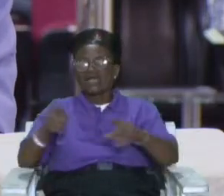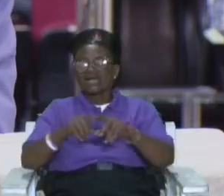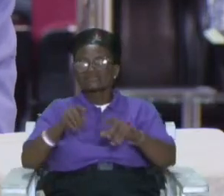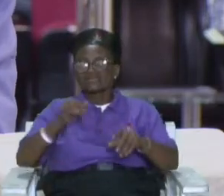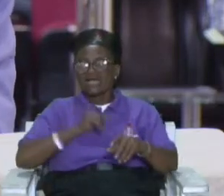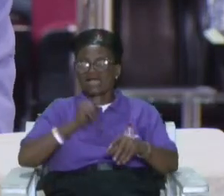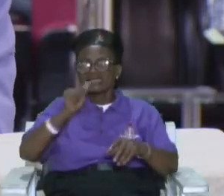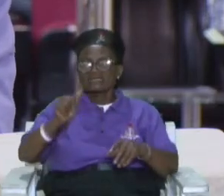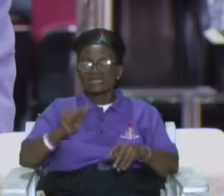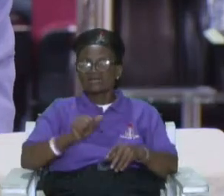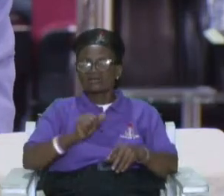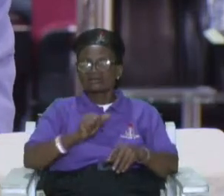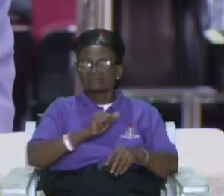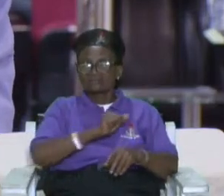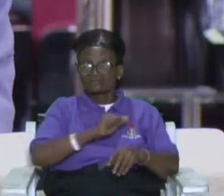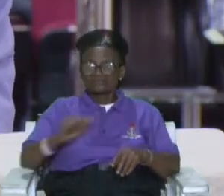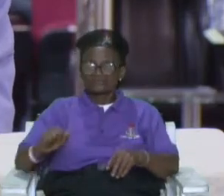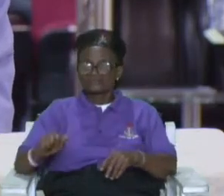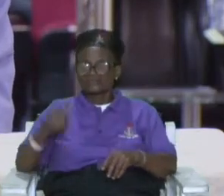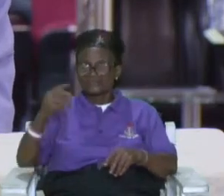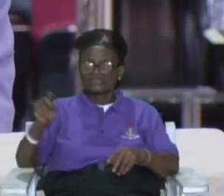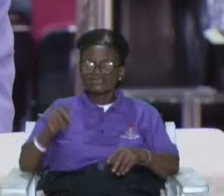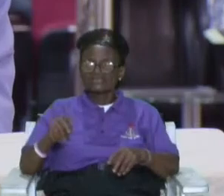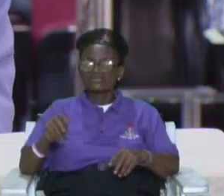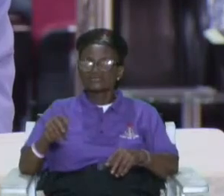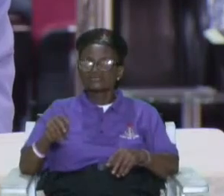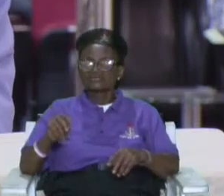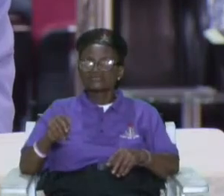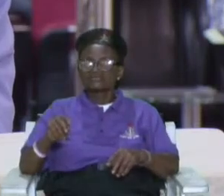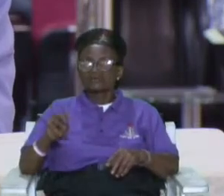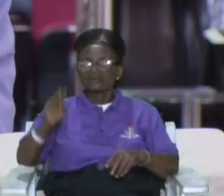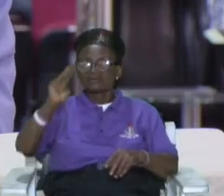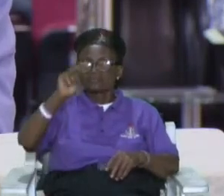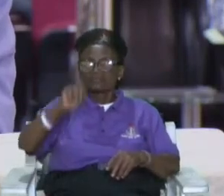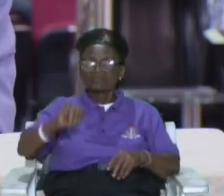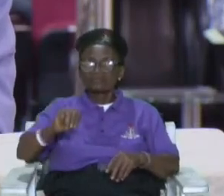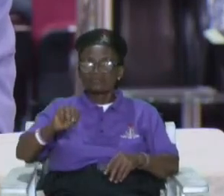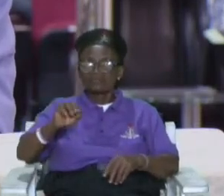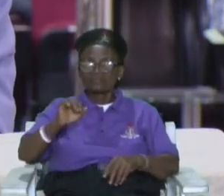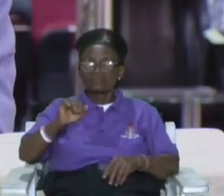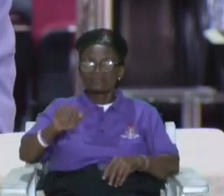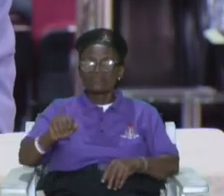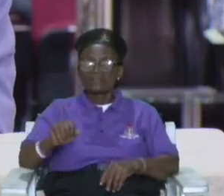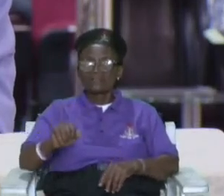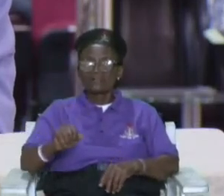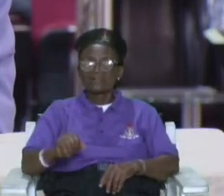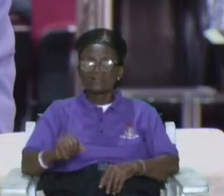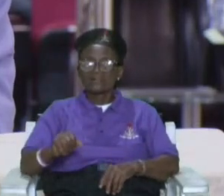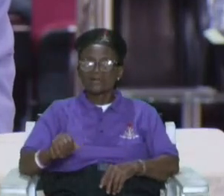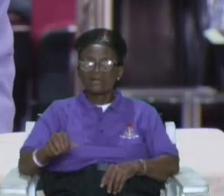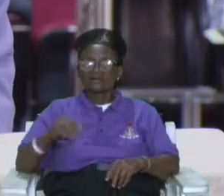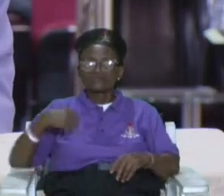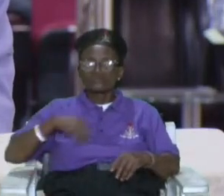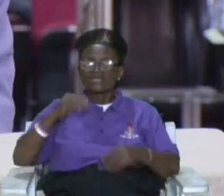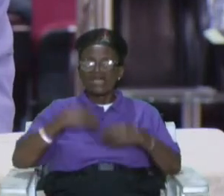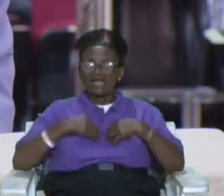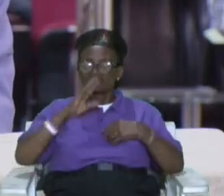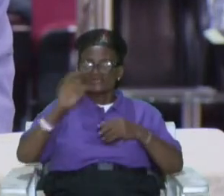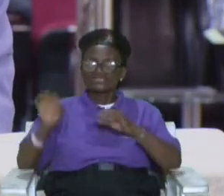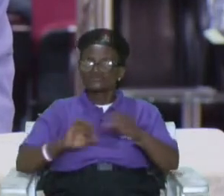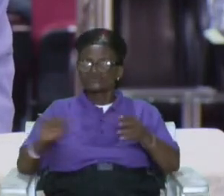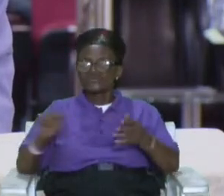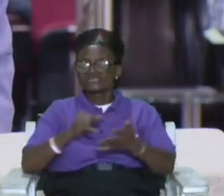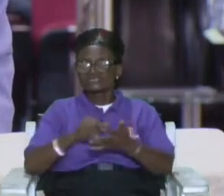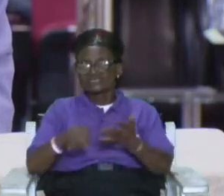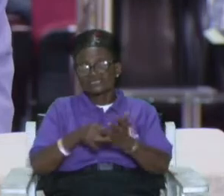And the Google worshiper said, "What's wrong with him? We've been doing this before your father was born." "Not